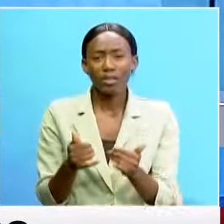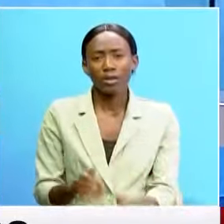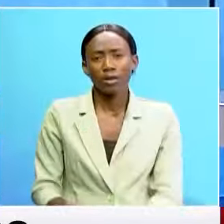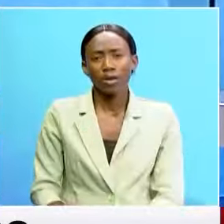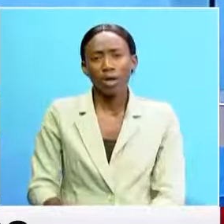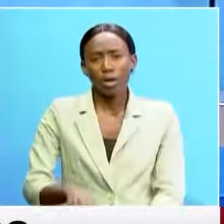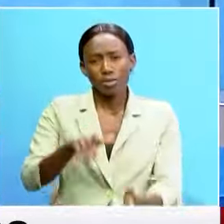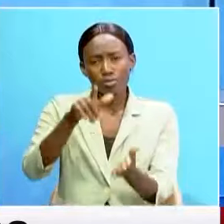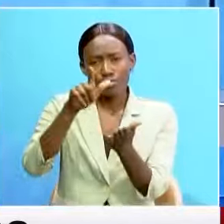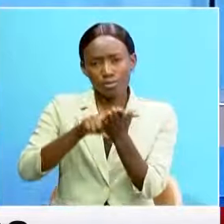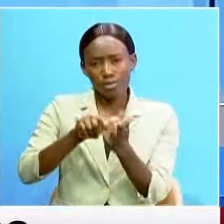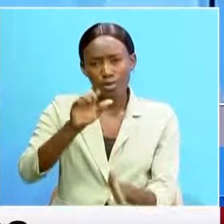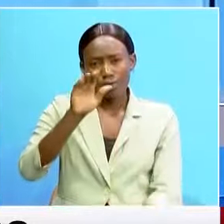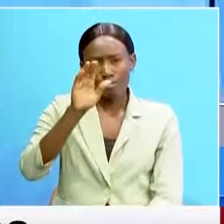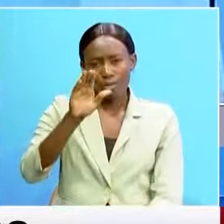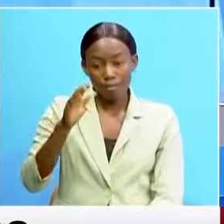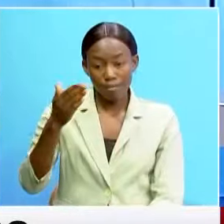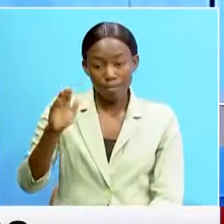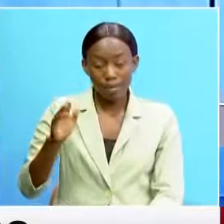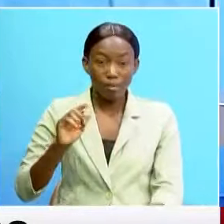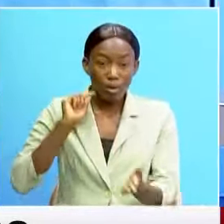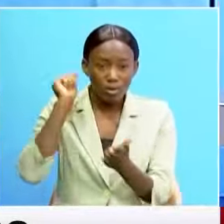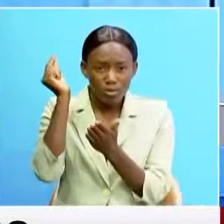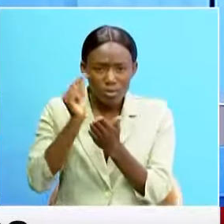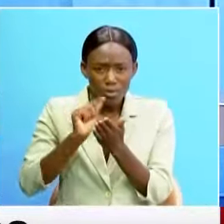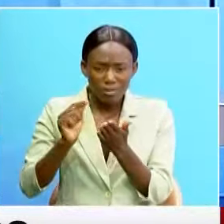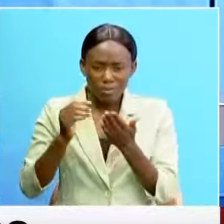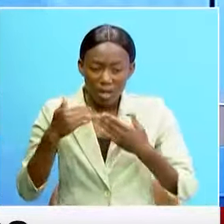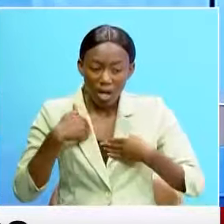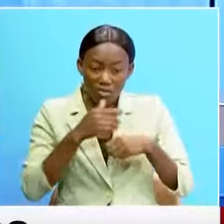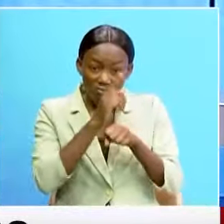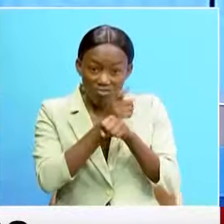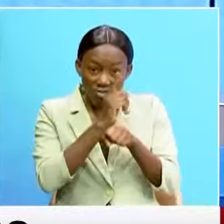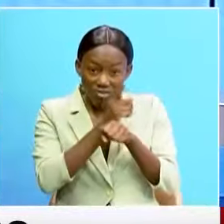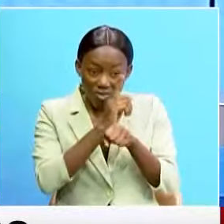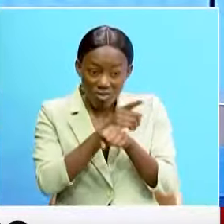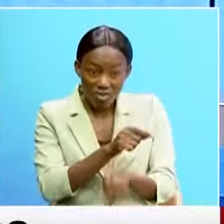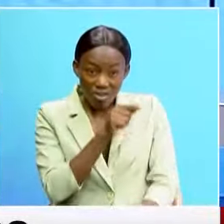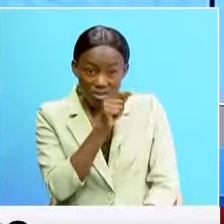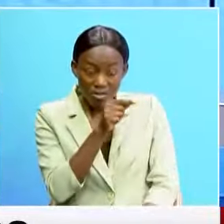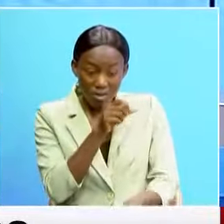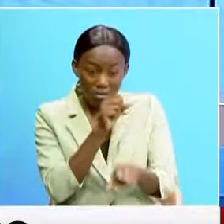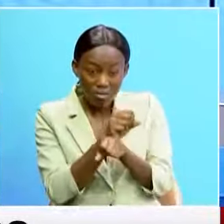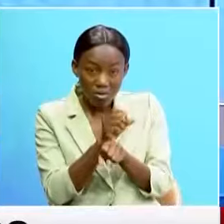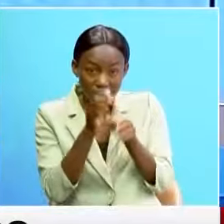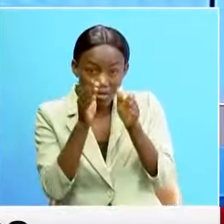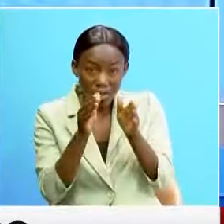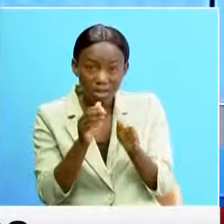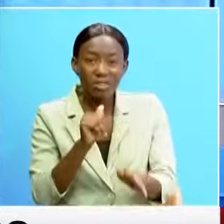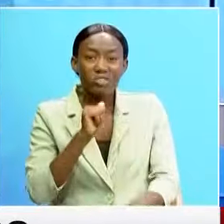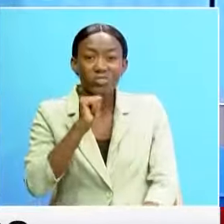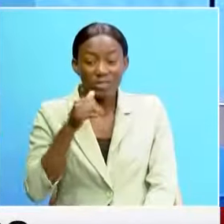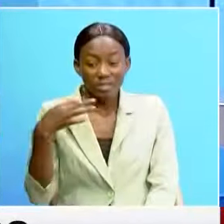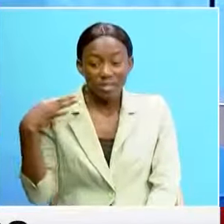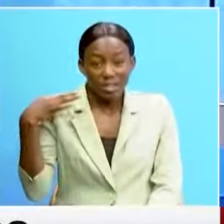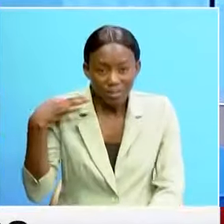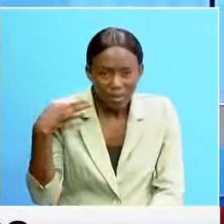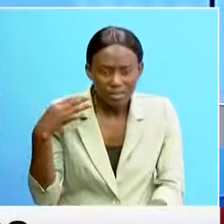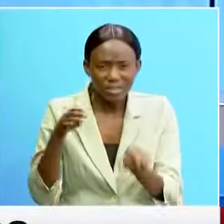Province Permanent Secretary Robert Kamalata has warned local contractors not to apply for or